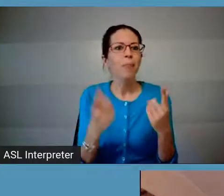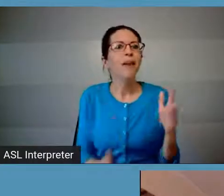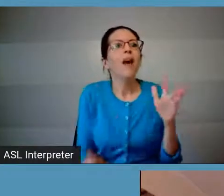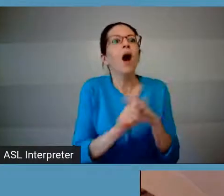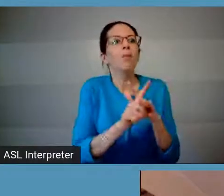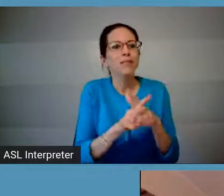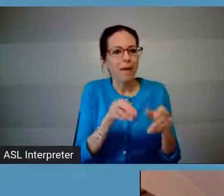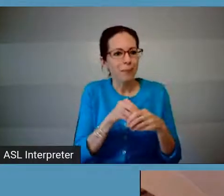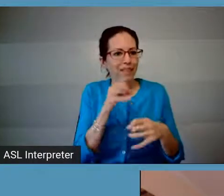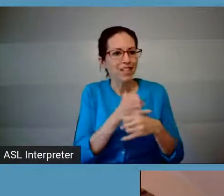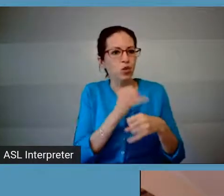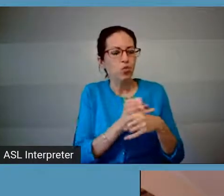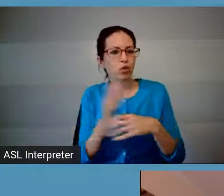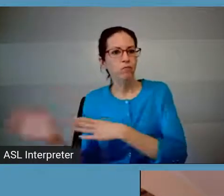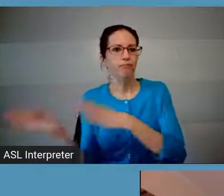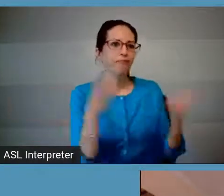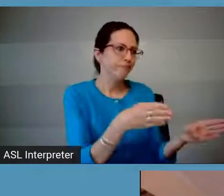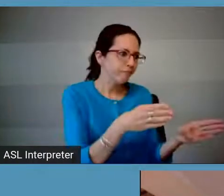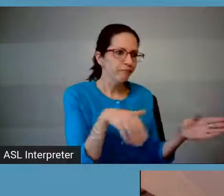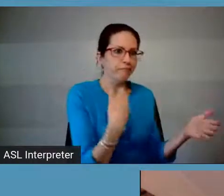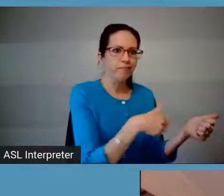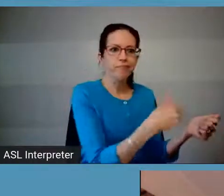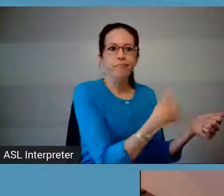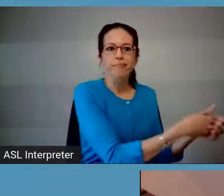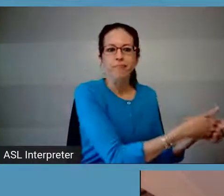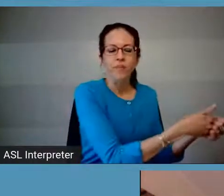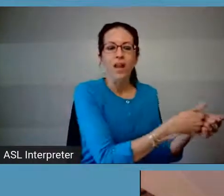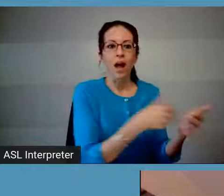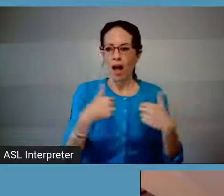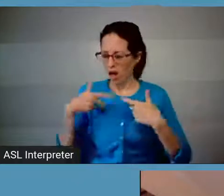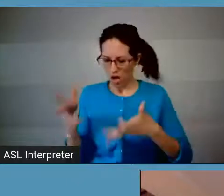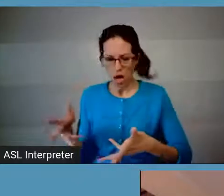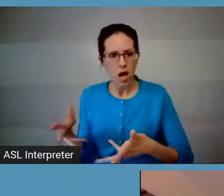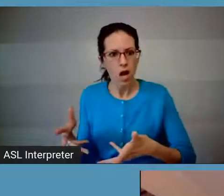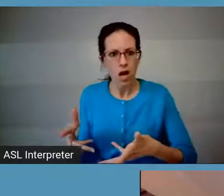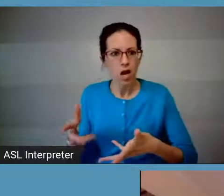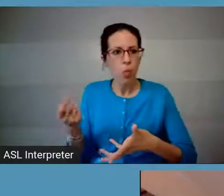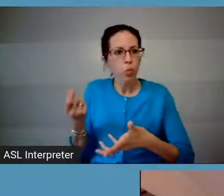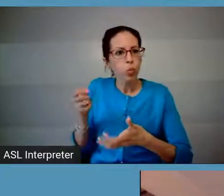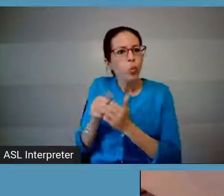you're kind of left with, okay, what do we do with this project?